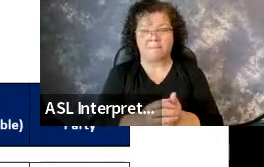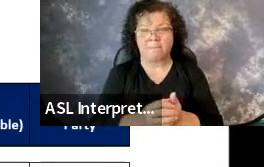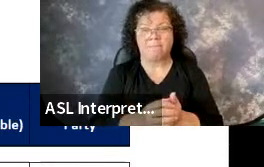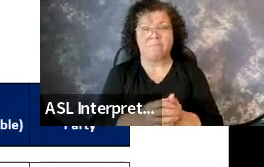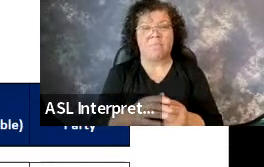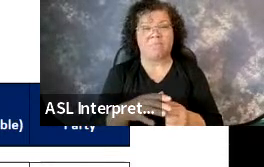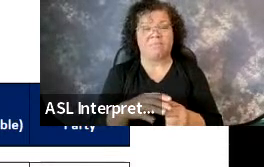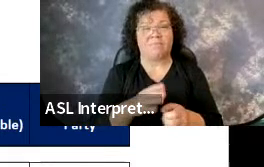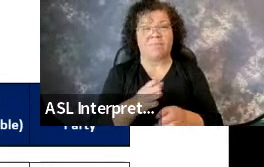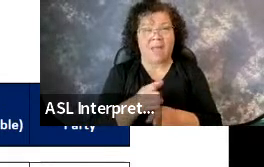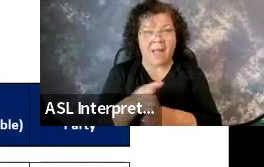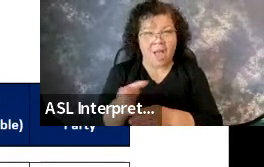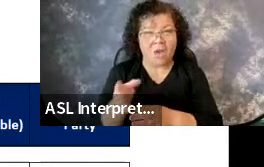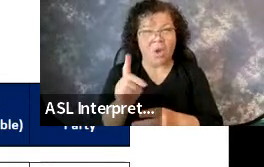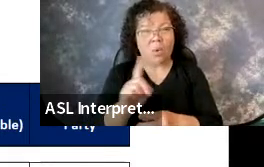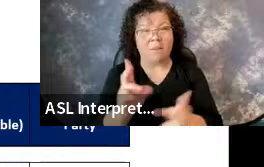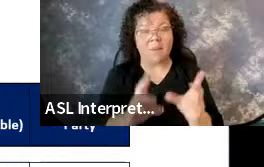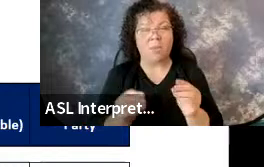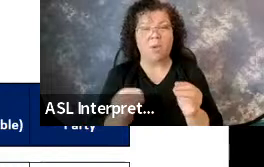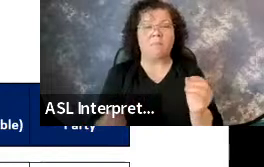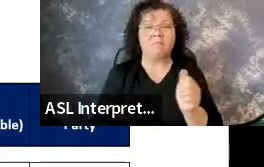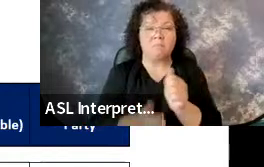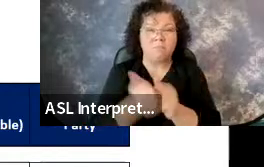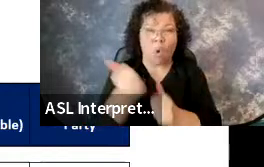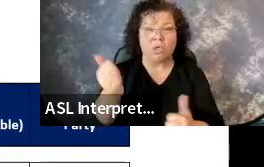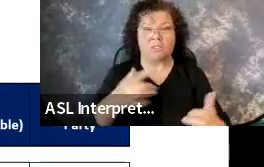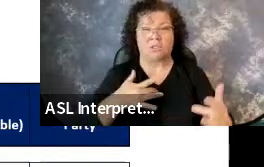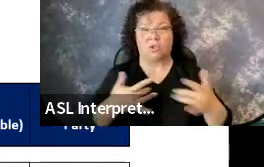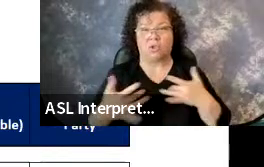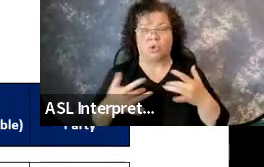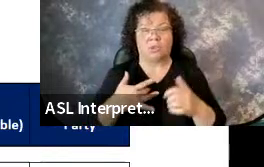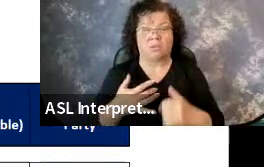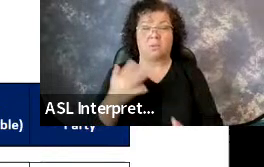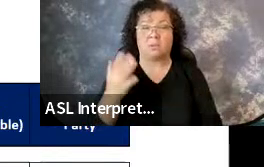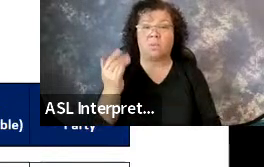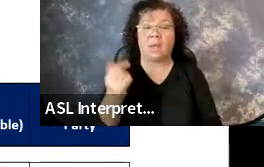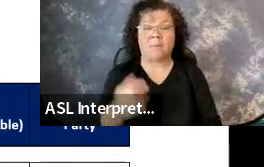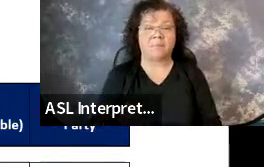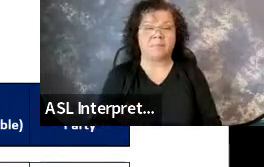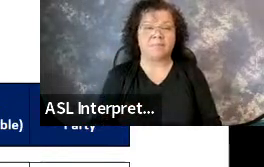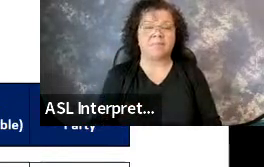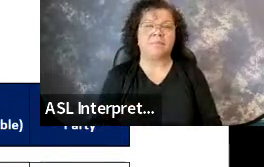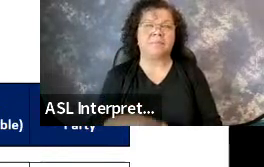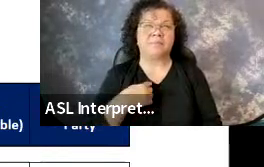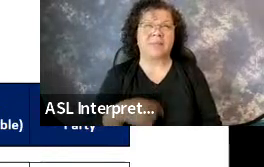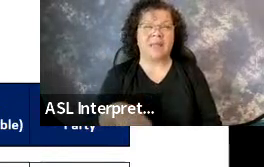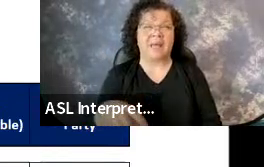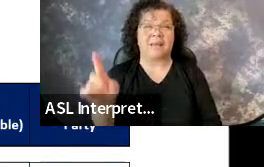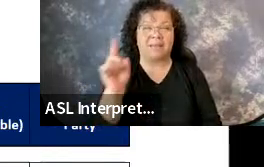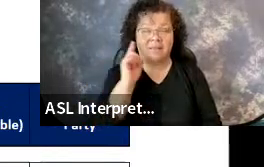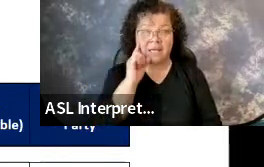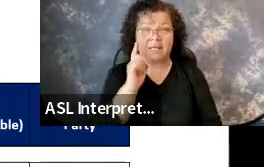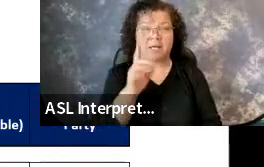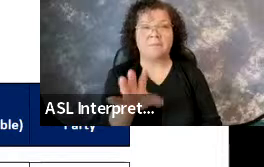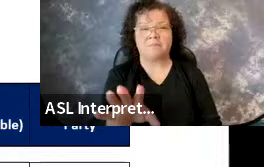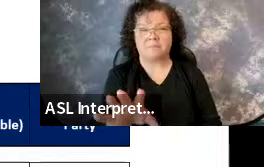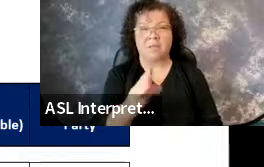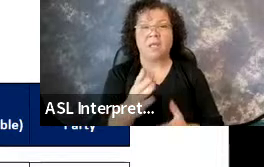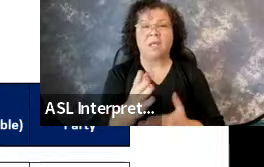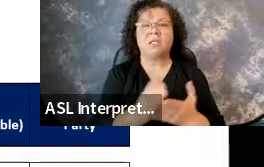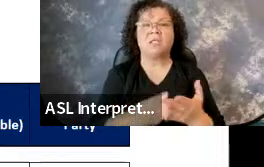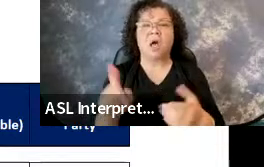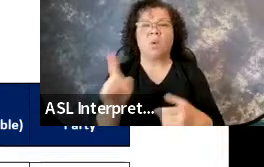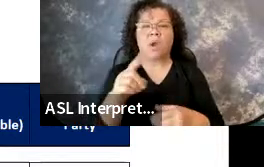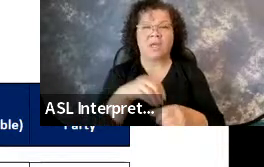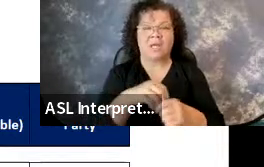interested, I would say, or just concerned maybe, because I think somewhere in the language,